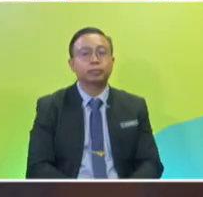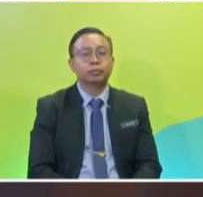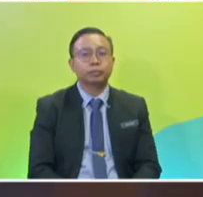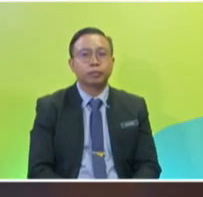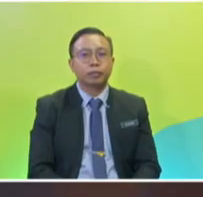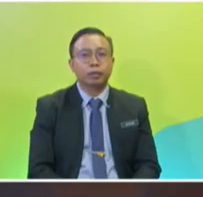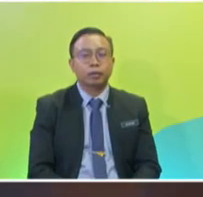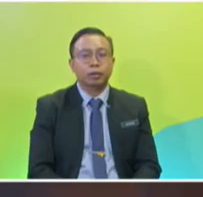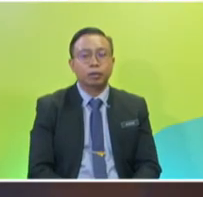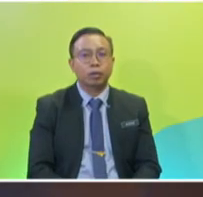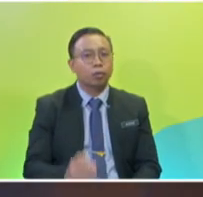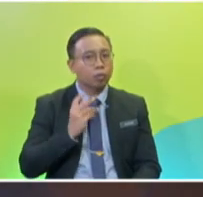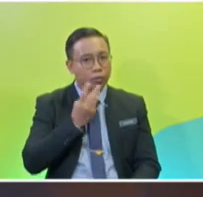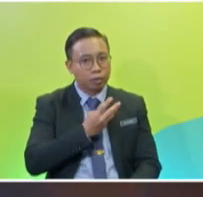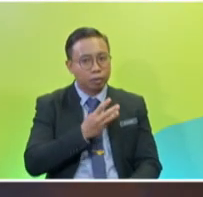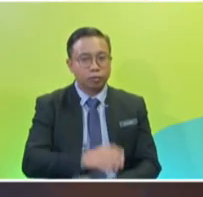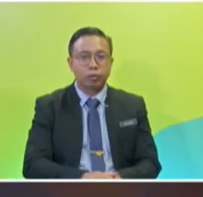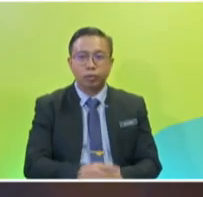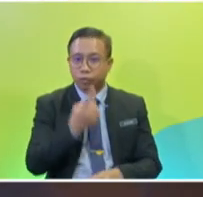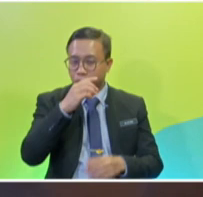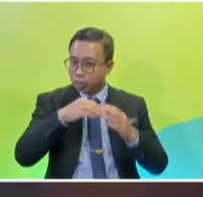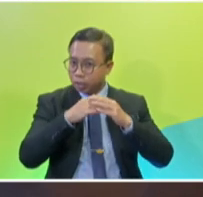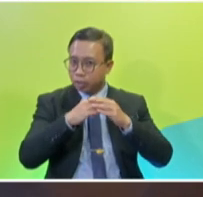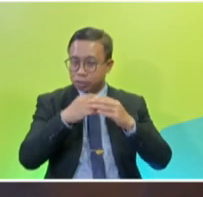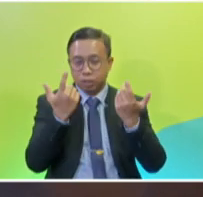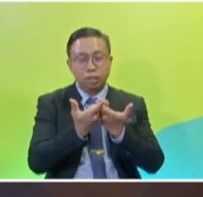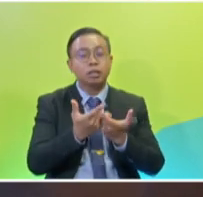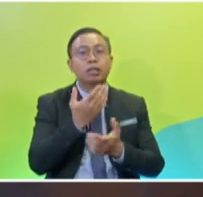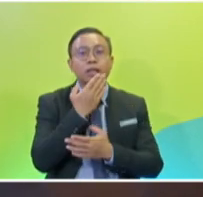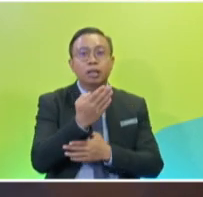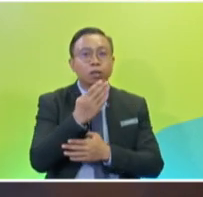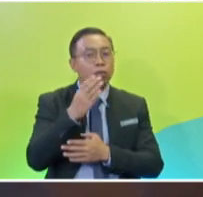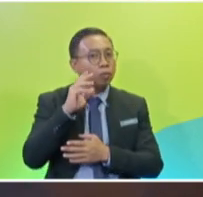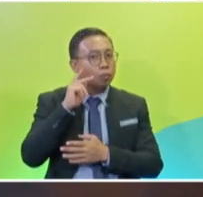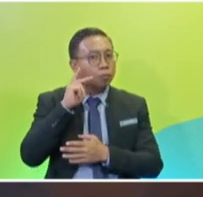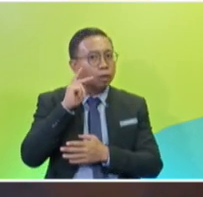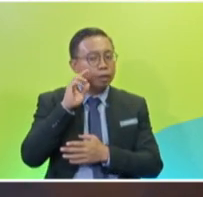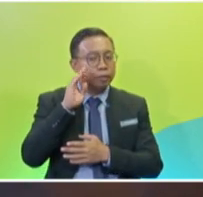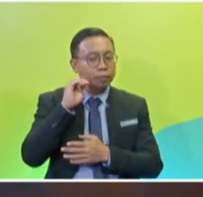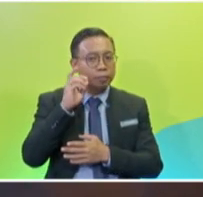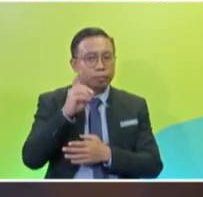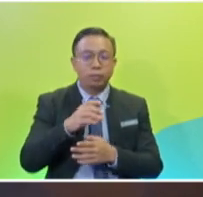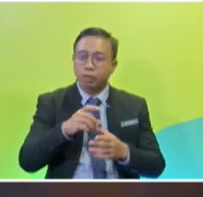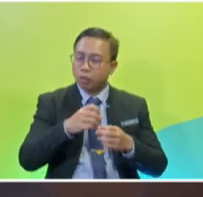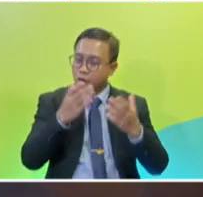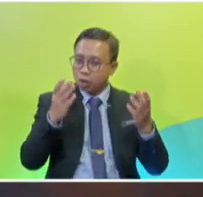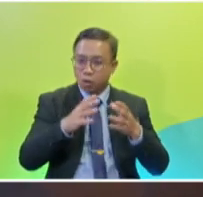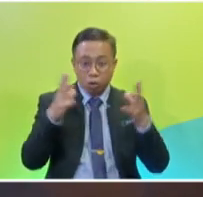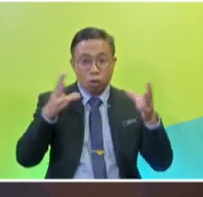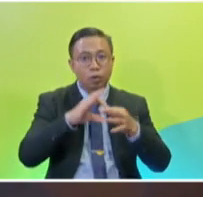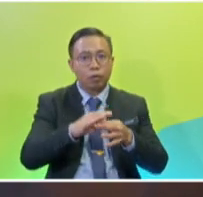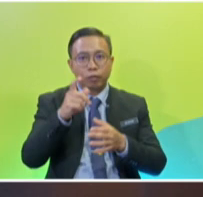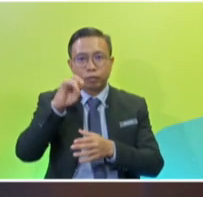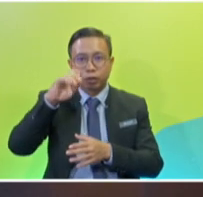Okay, there you have it. We have Madam Farisa today for English class. Thank you, Madam, for being with us and sharing a lot of tips today. I hope you all